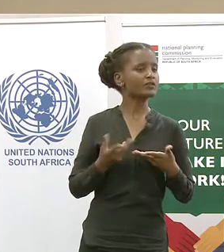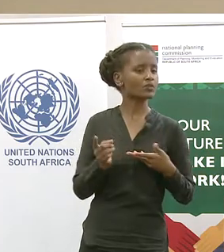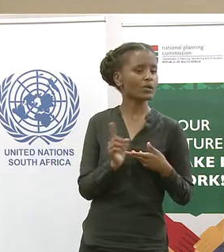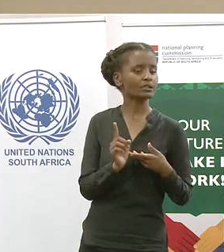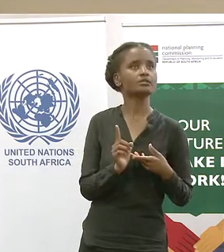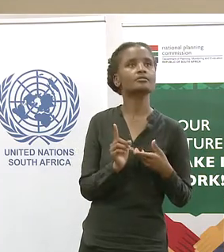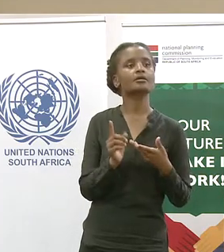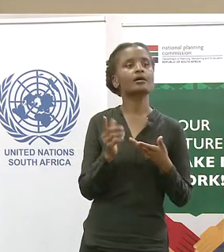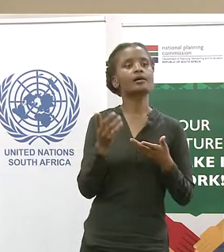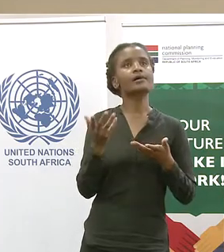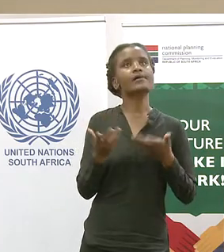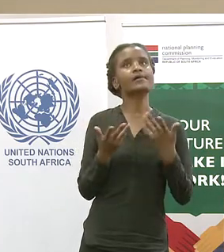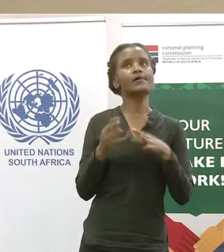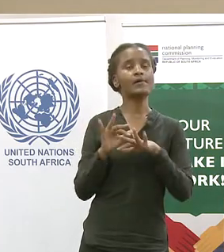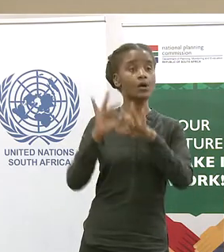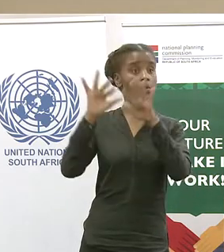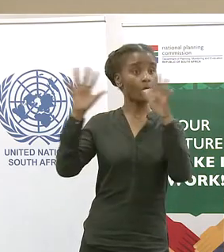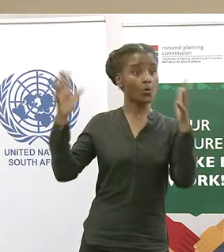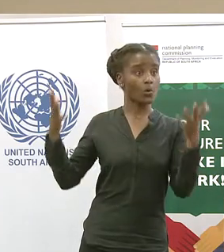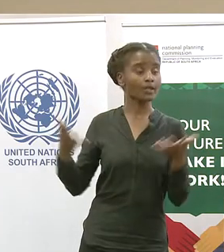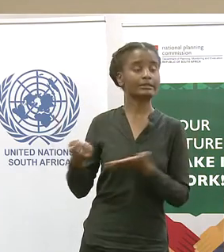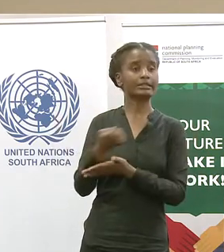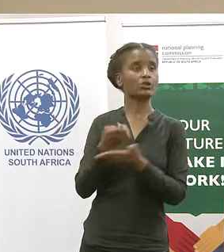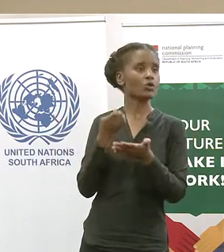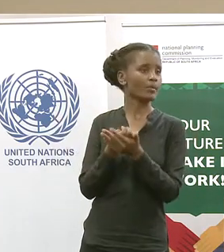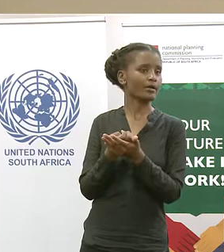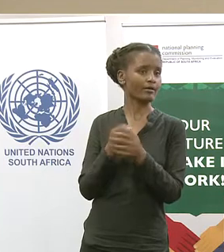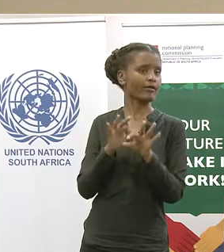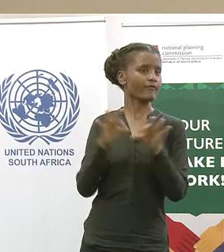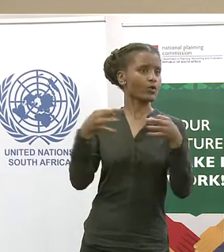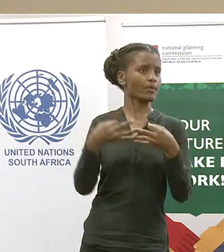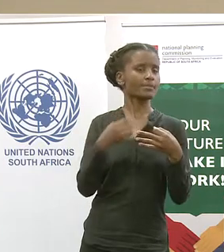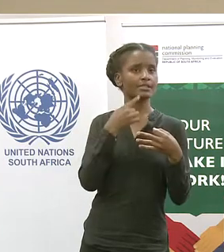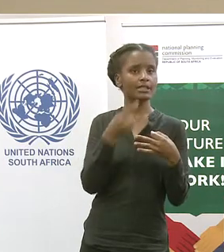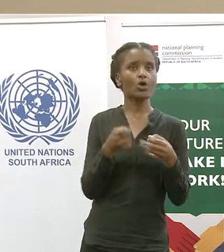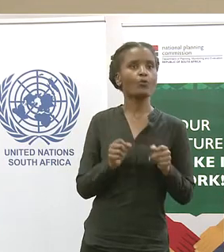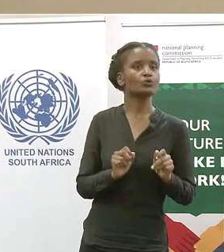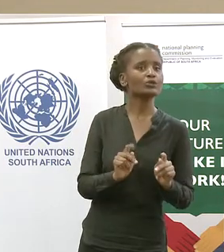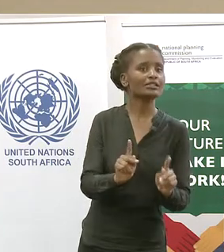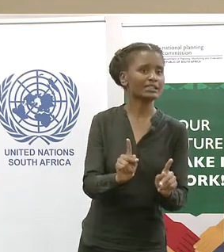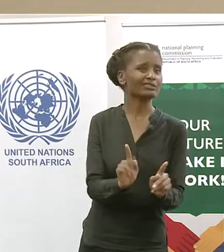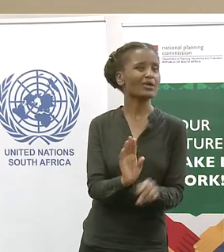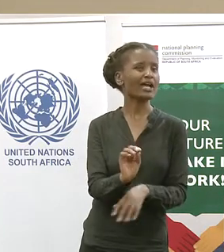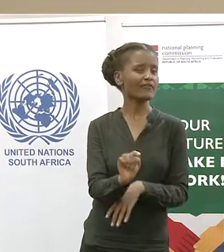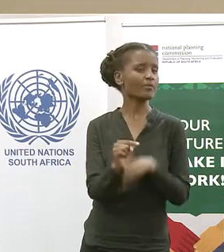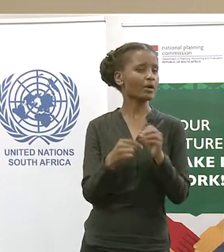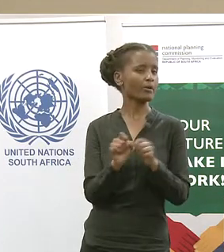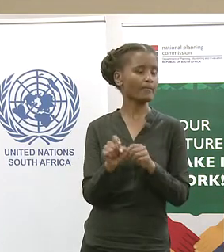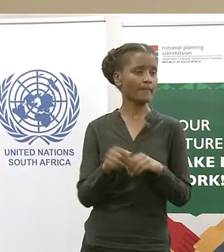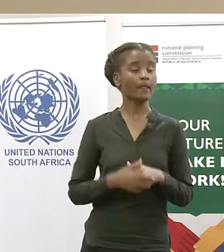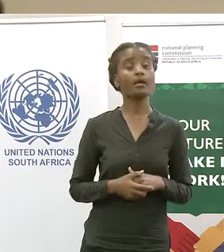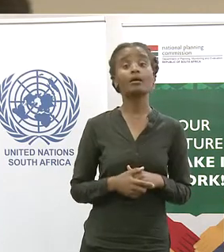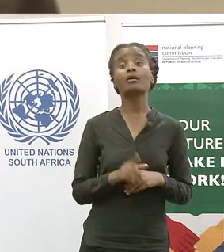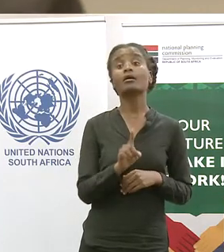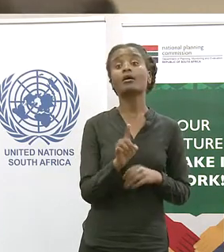of what the World Economic Forum calls the fourth industrial revolution and the opportunities that are associated with that. Many of the